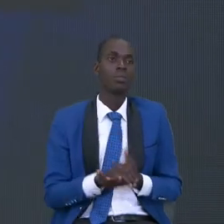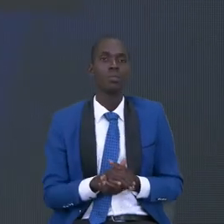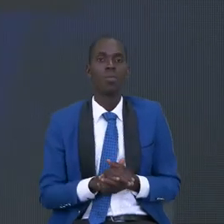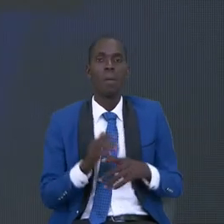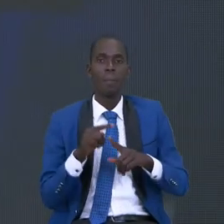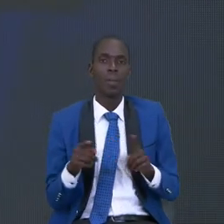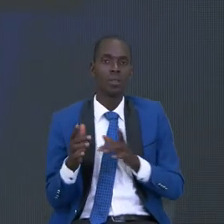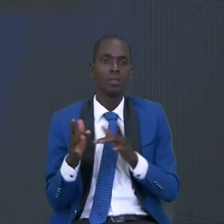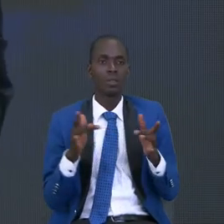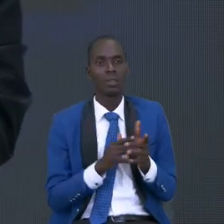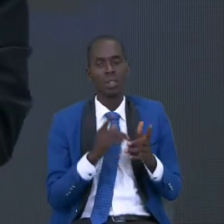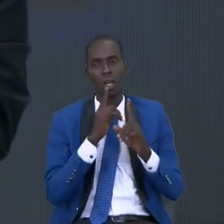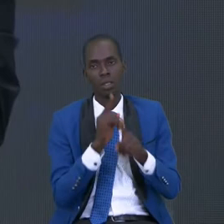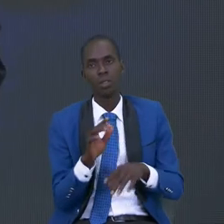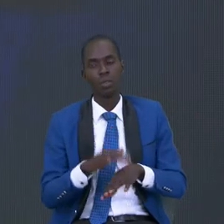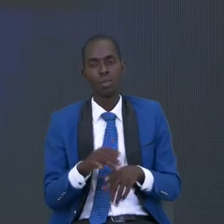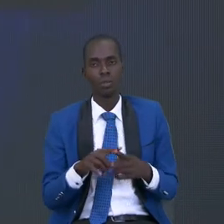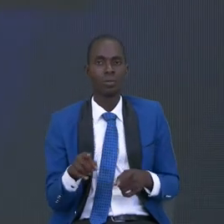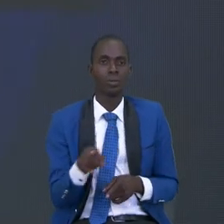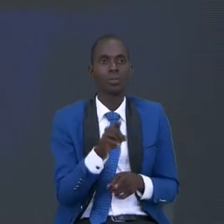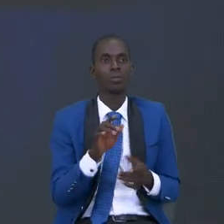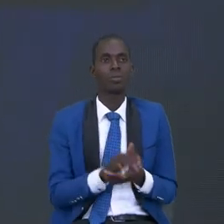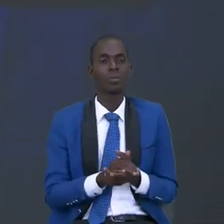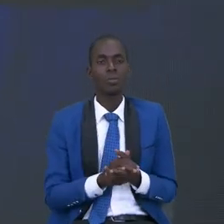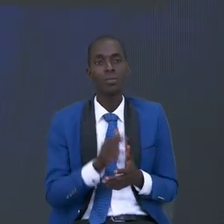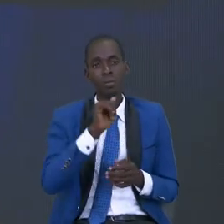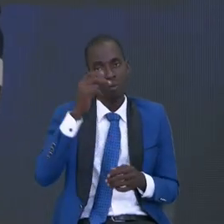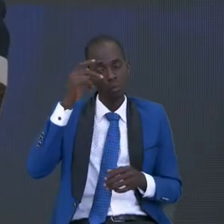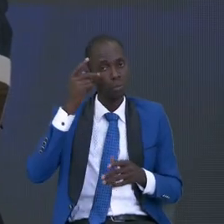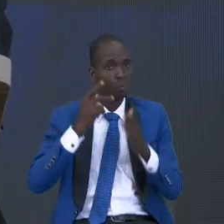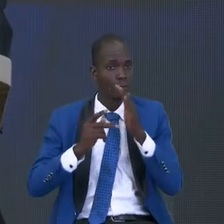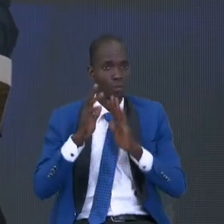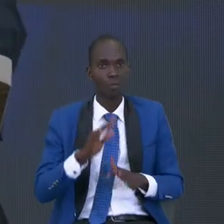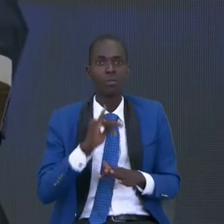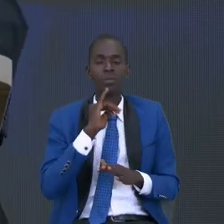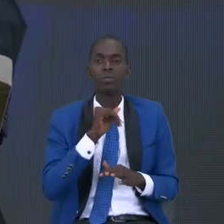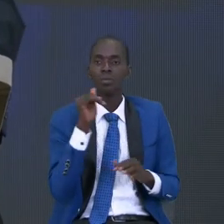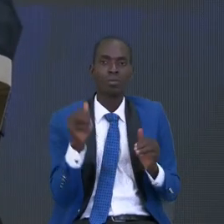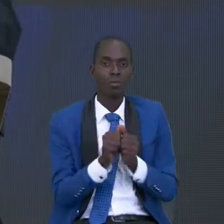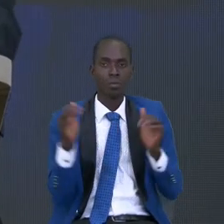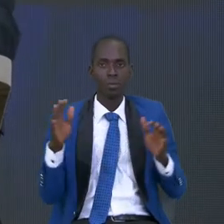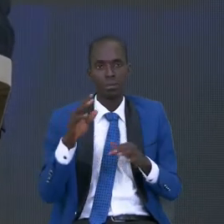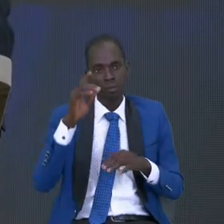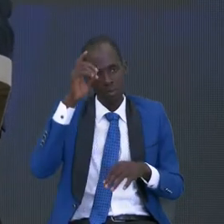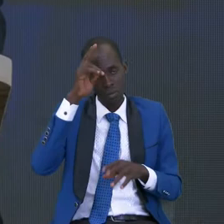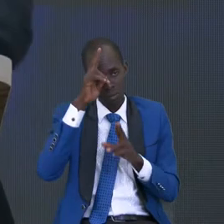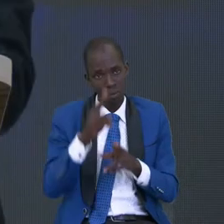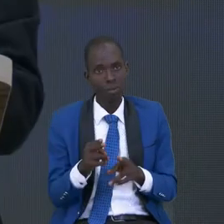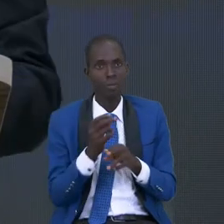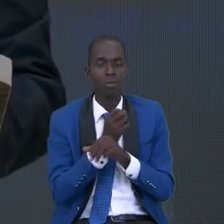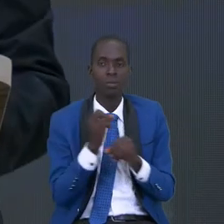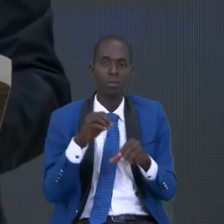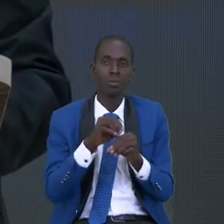Jesus said unto them, a prophet is not without honor, save except in his own